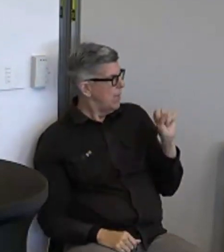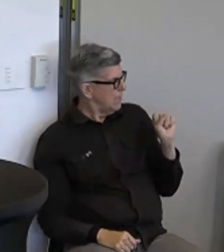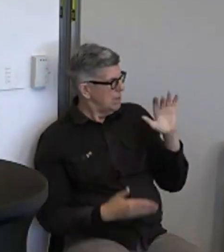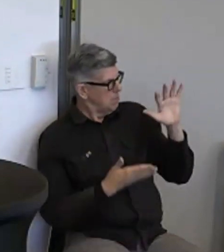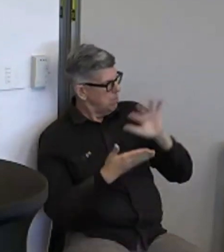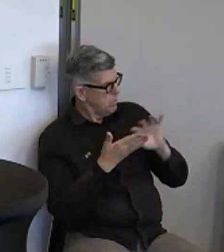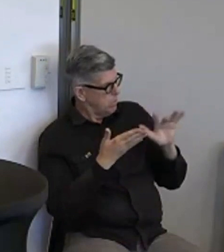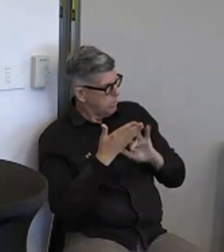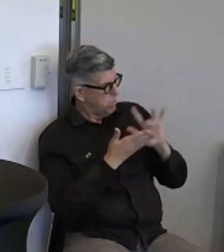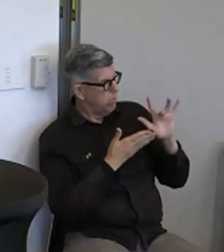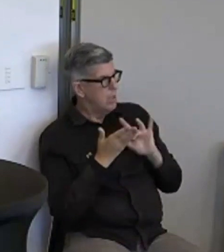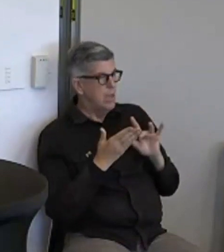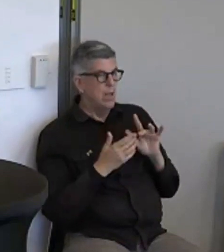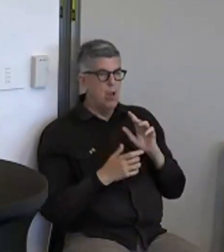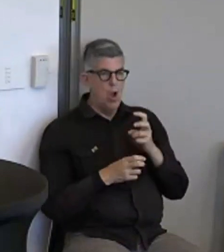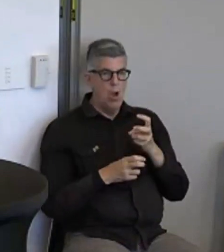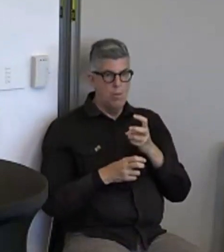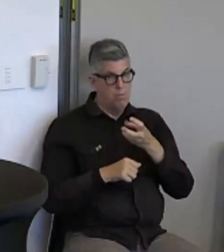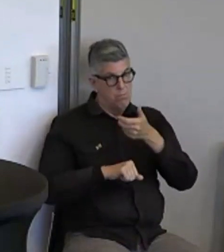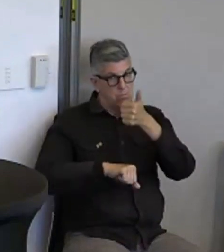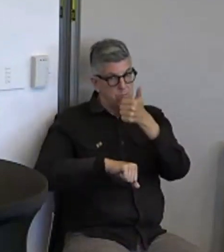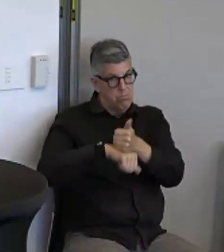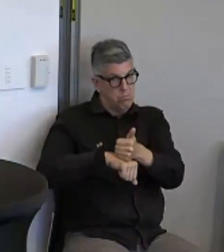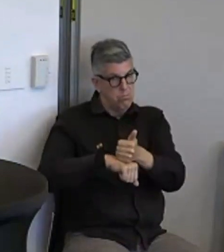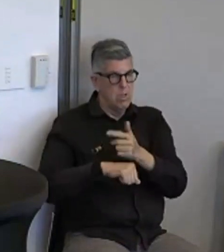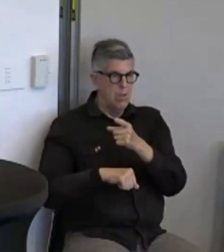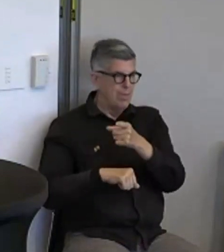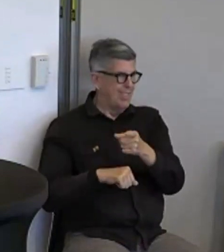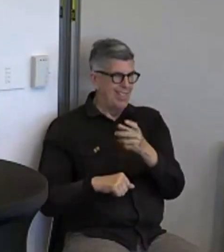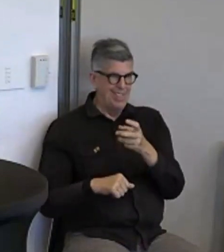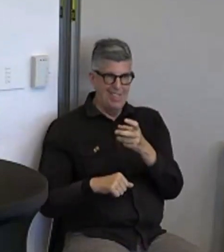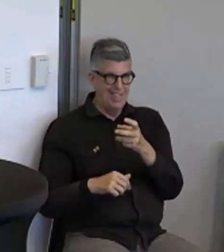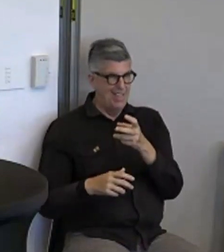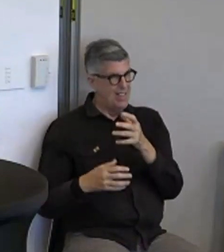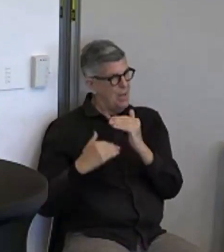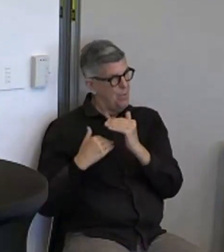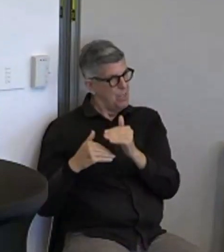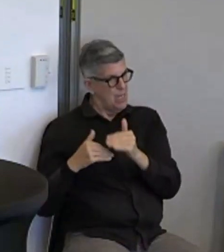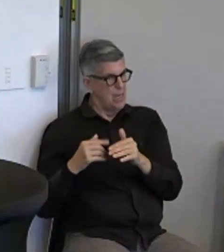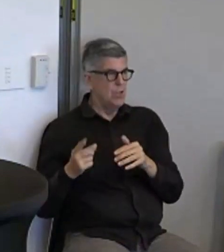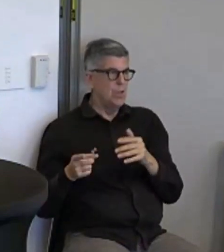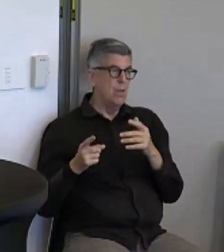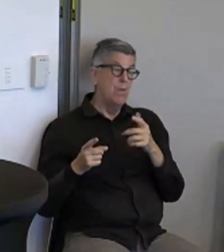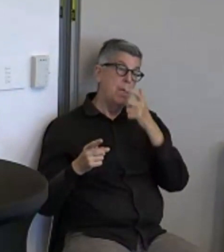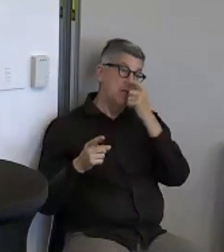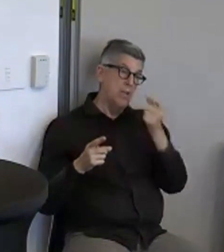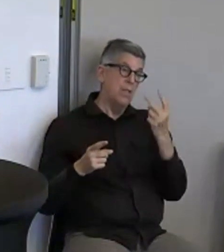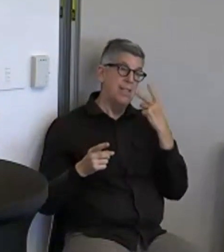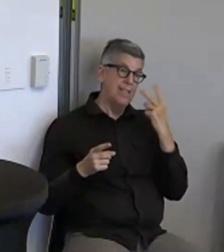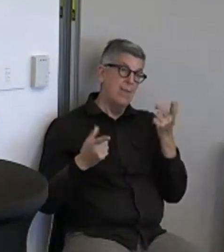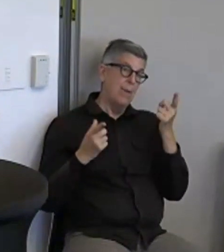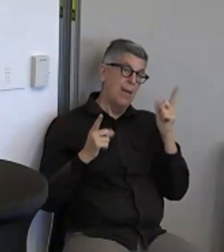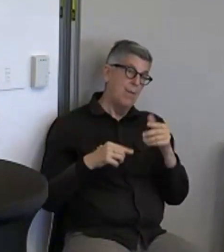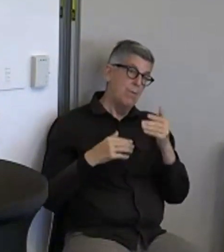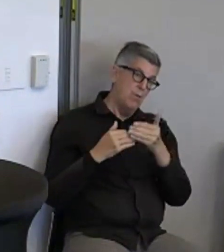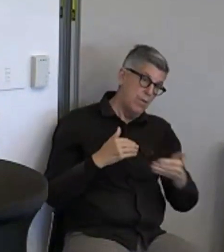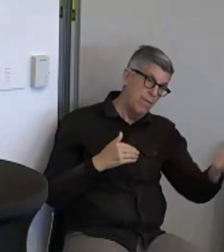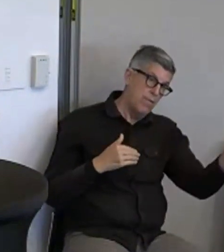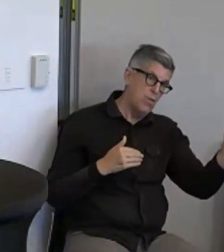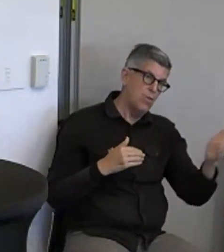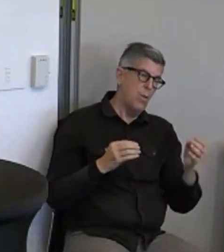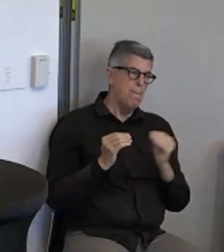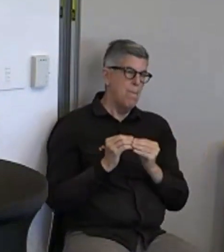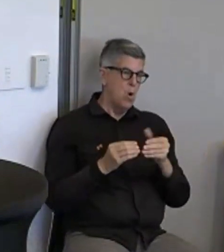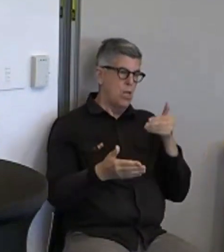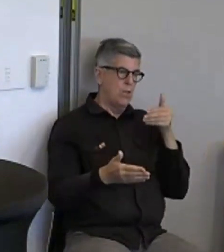copy has inherent limitations, and it'll be interesting to see where the future takes us in terms of more zoom